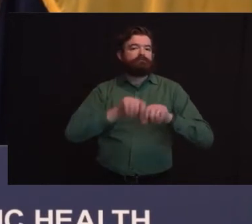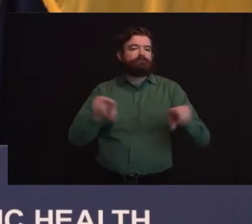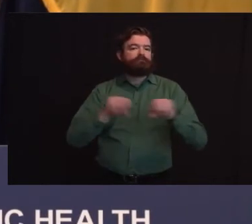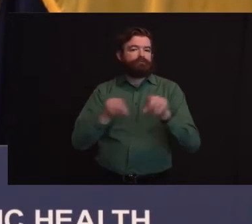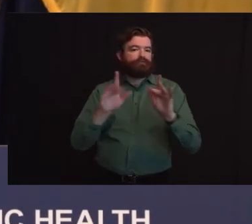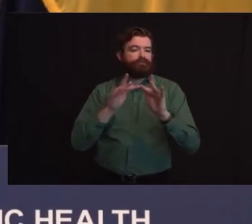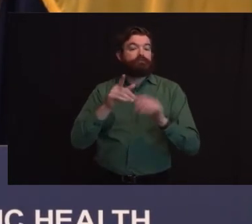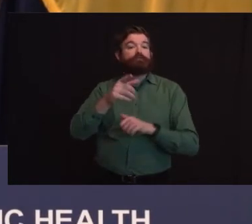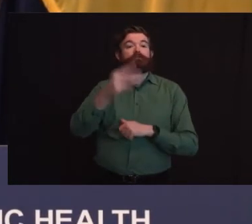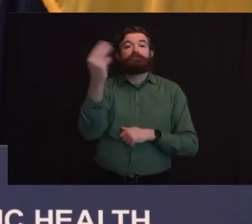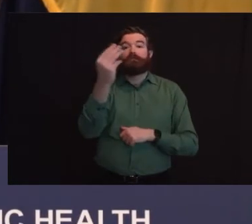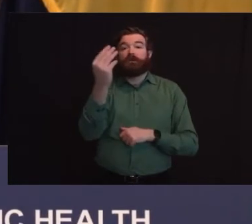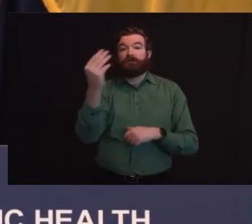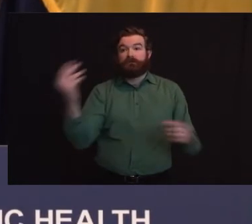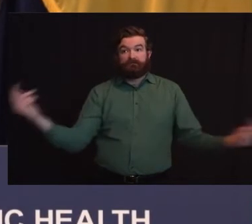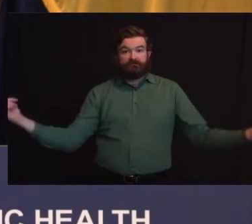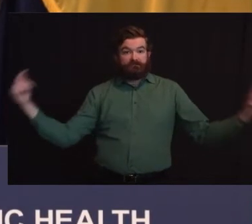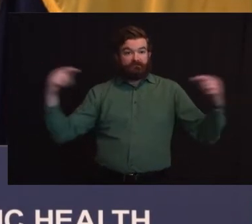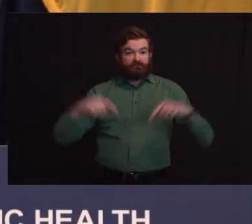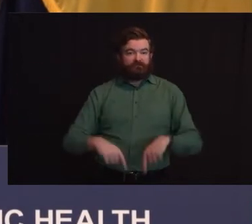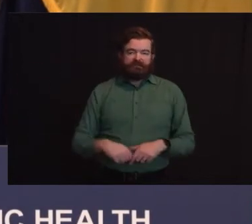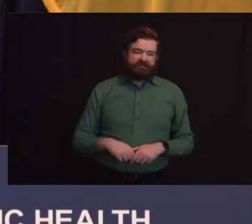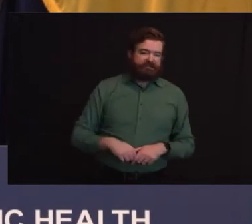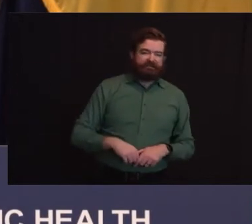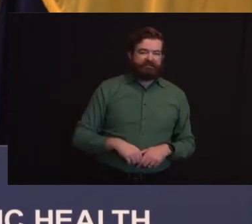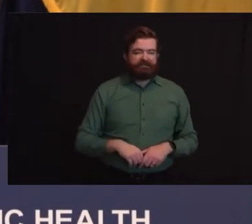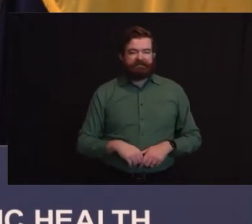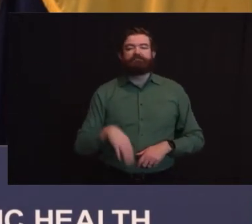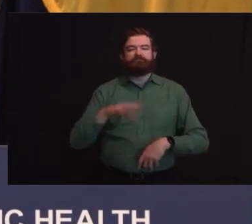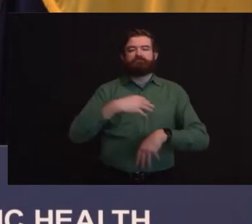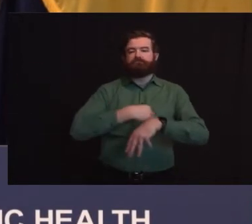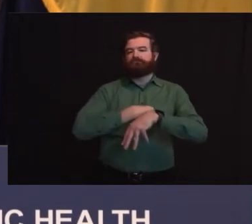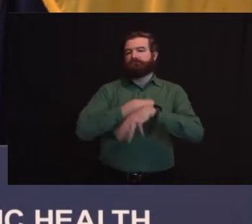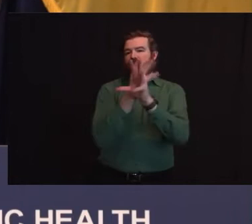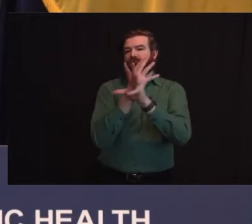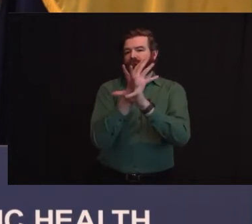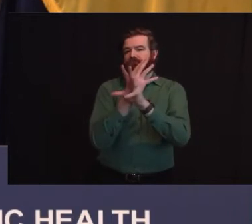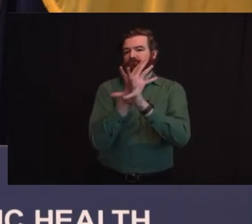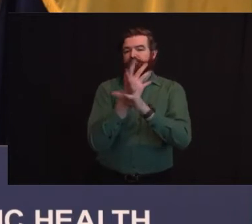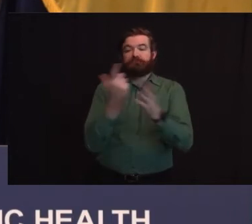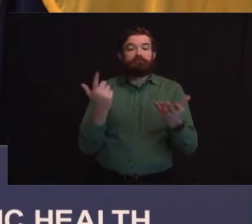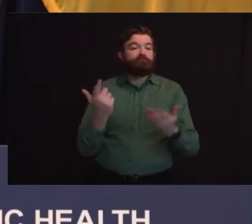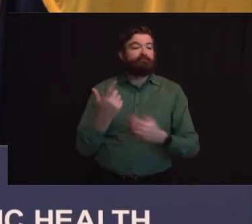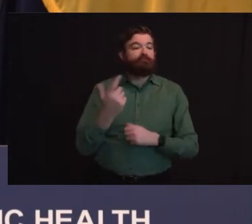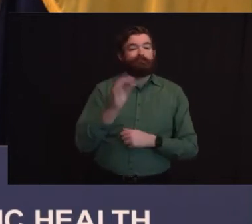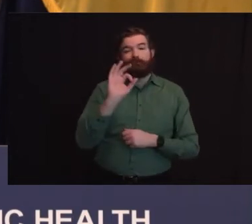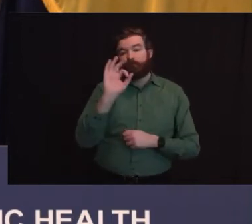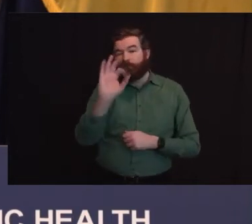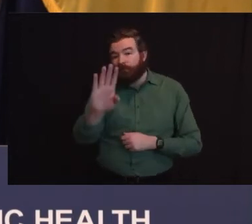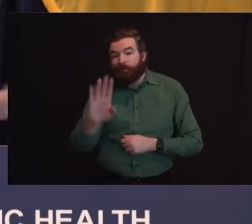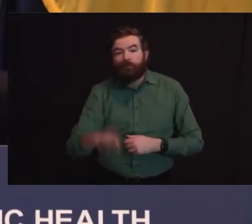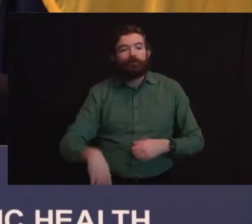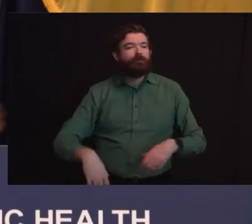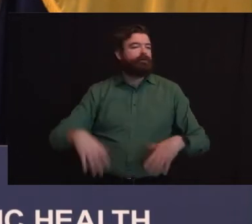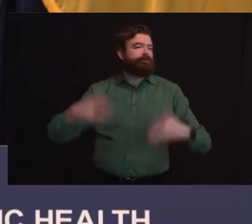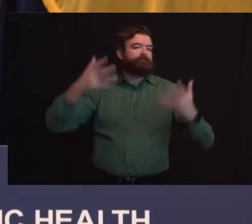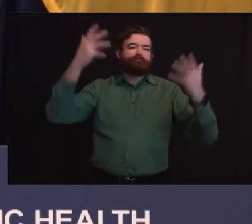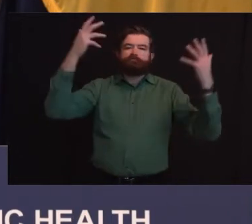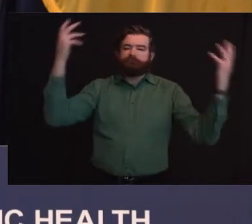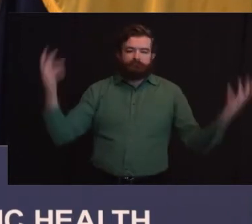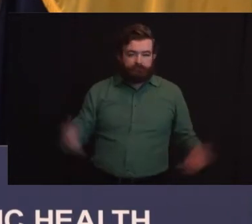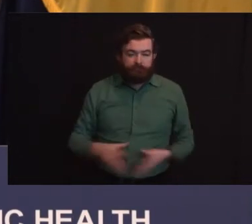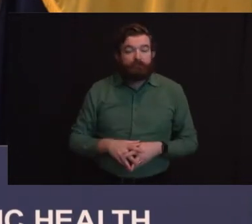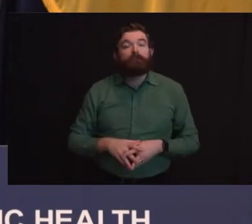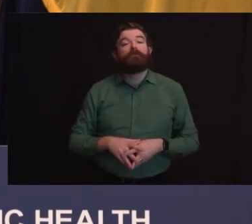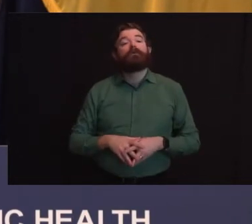virtual in the sense of Facebook or some other way to communicate on Monday. And my guess is you and I may end up